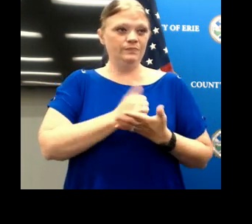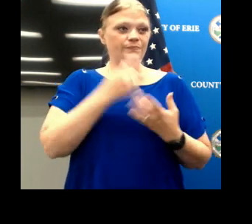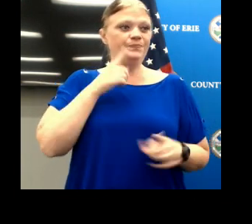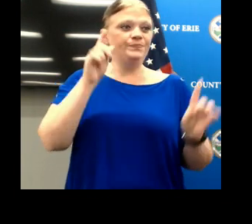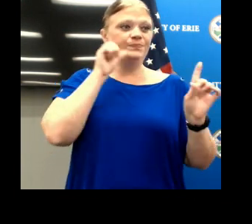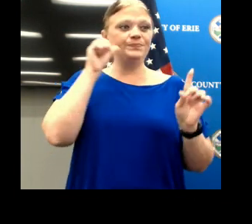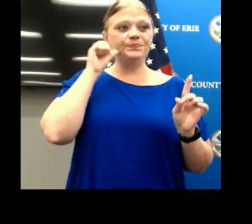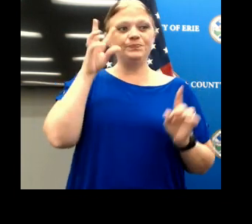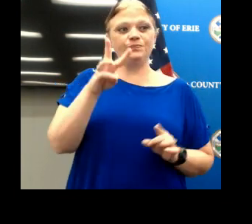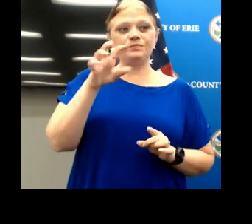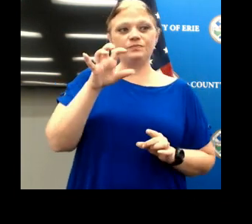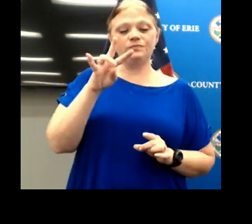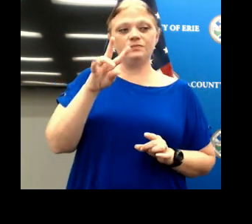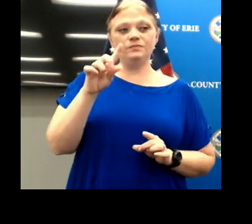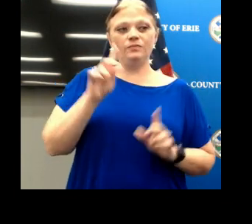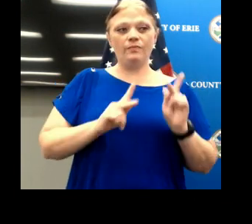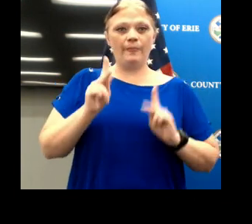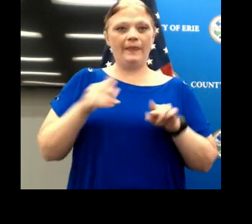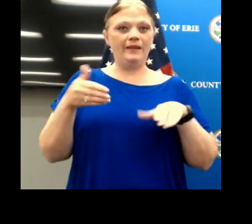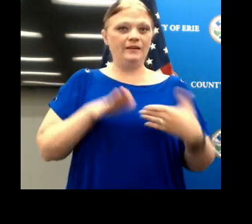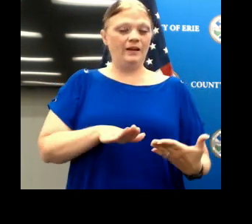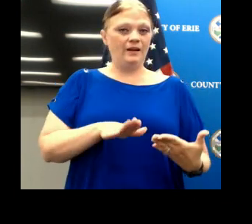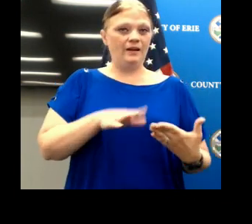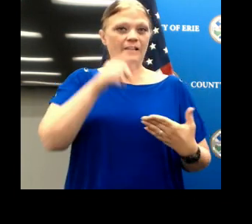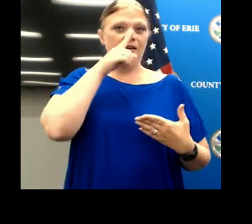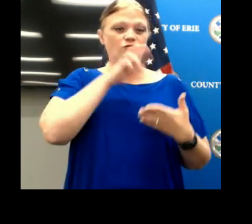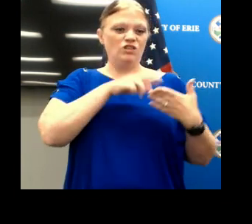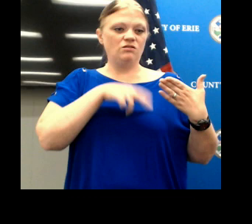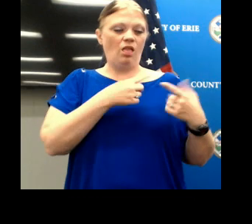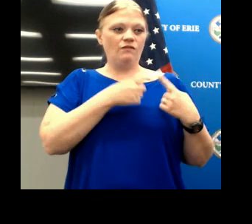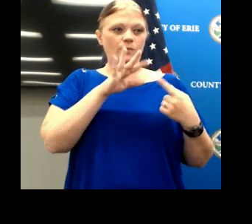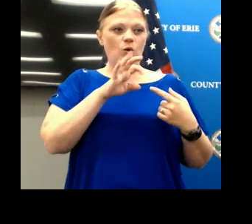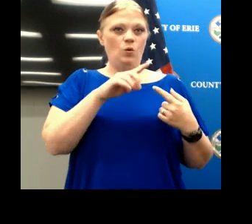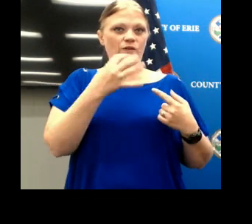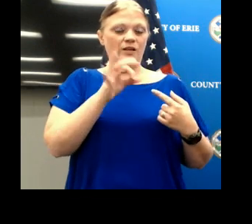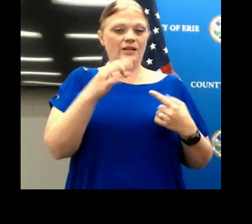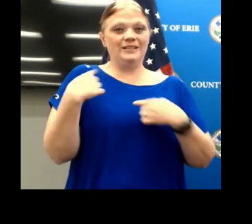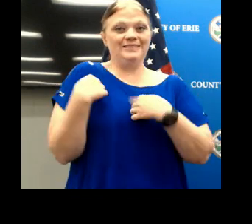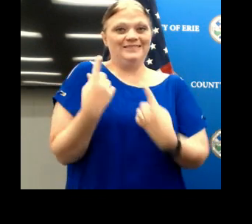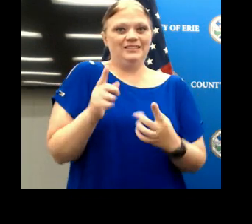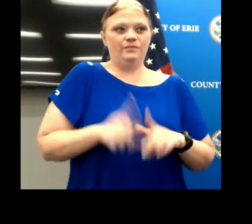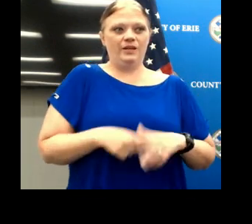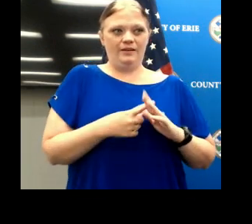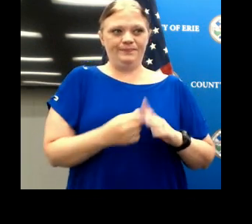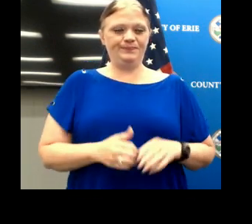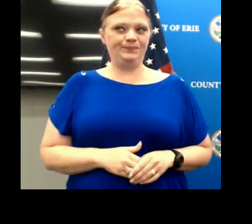there's 671 people who've died as a result of COVID-19 since the outbreak began.